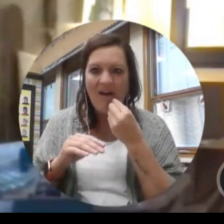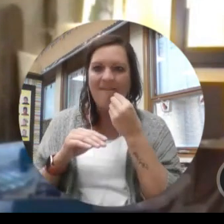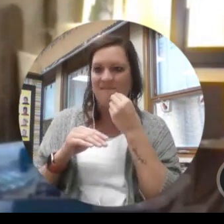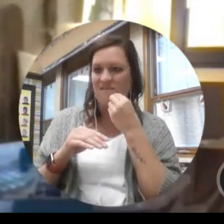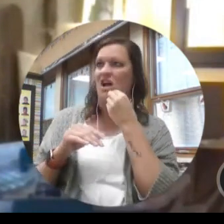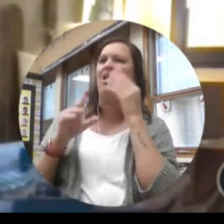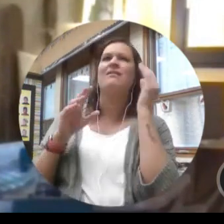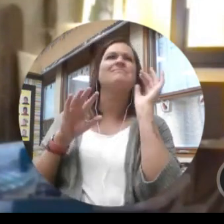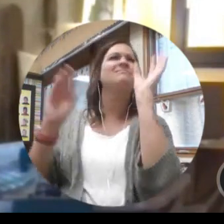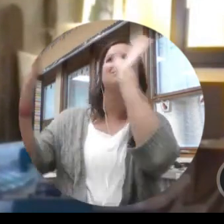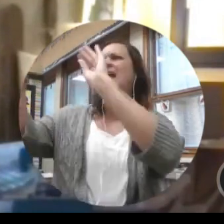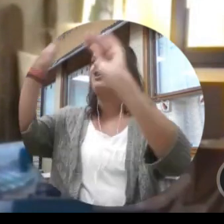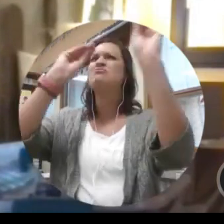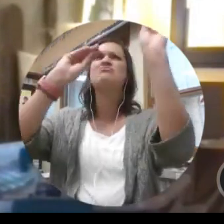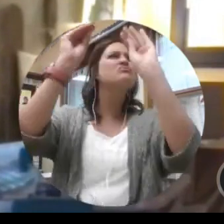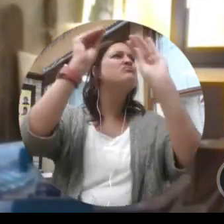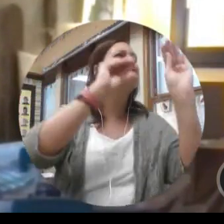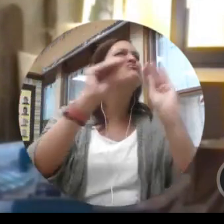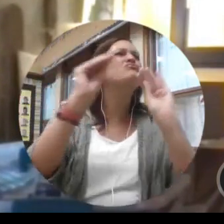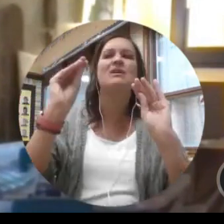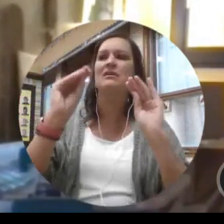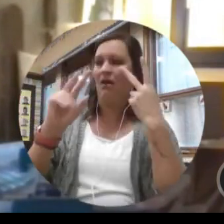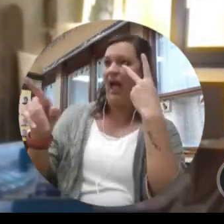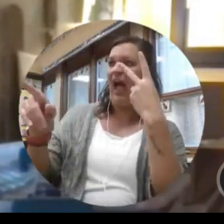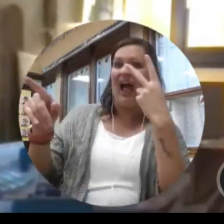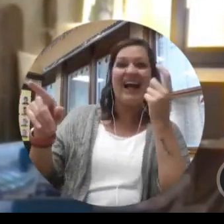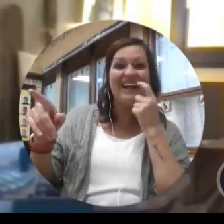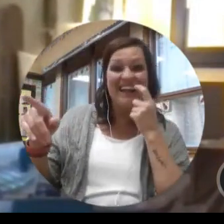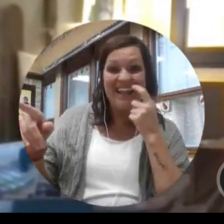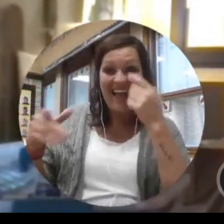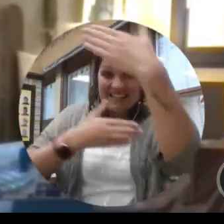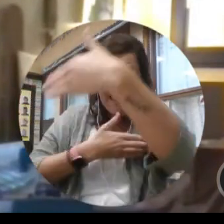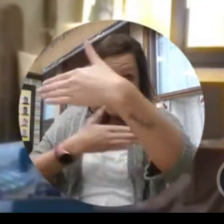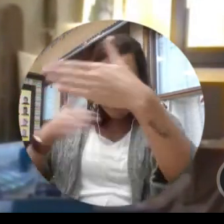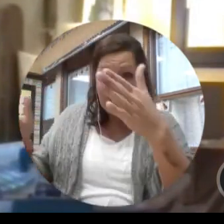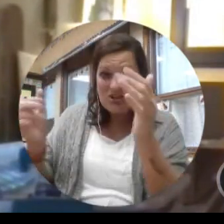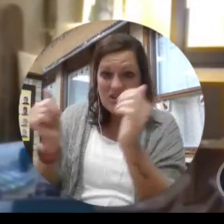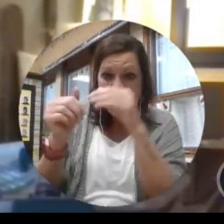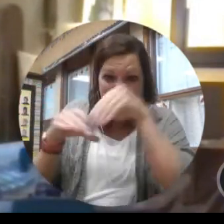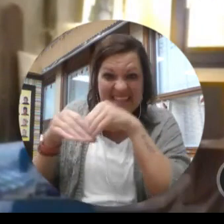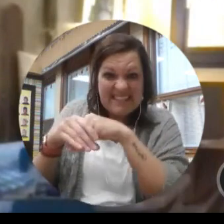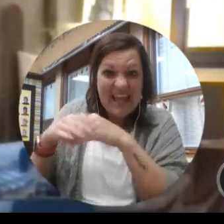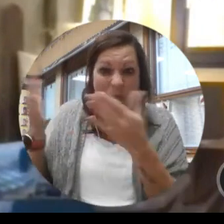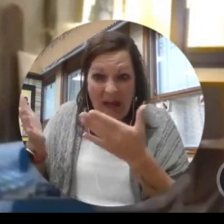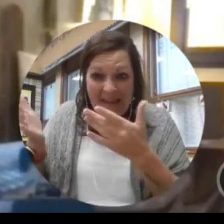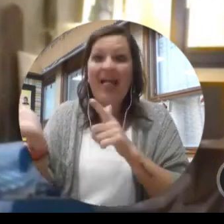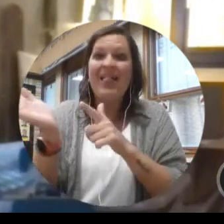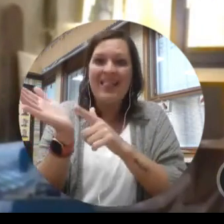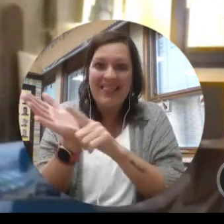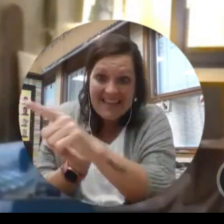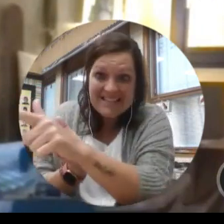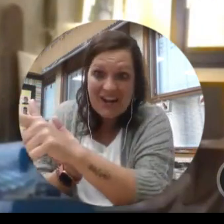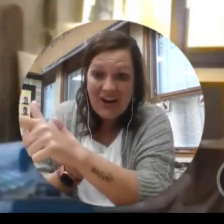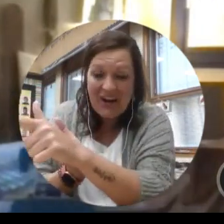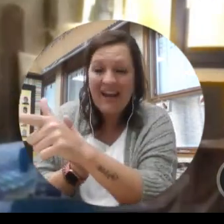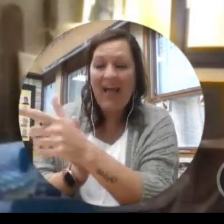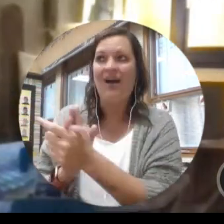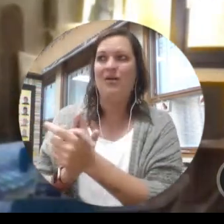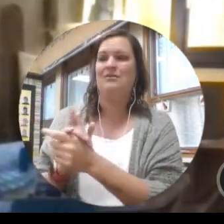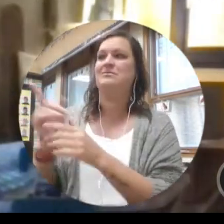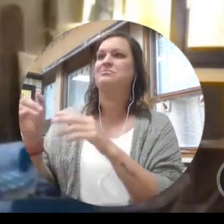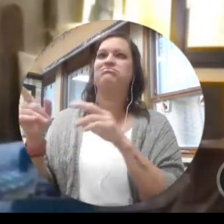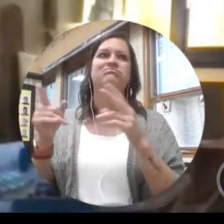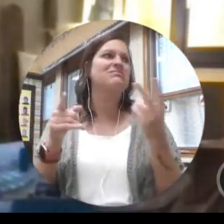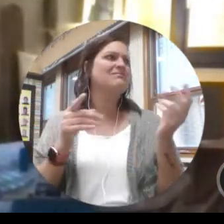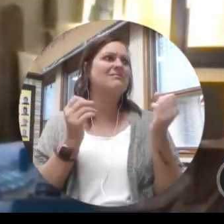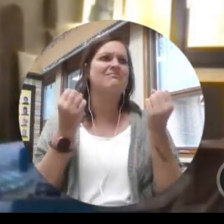skylights, and there was a big terrarium with a real live lizard in it. There were tables with chairs and beanbags and even some big balls to sit on at